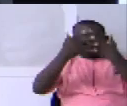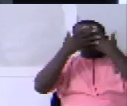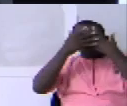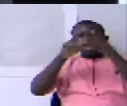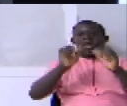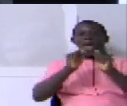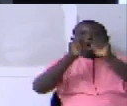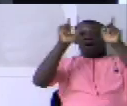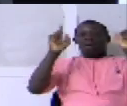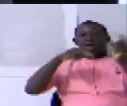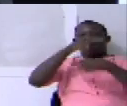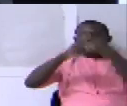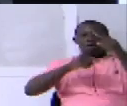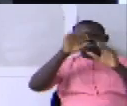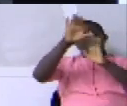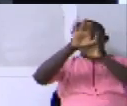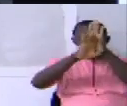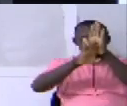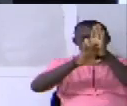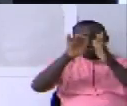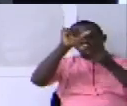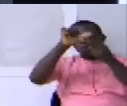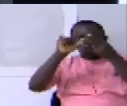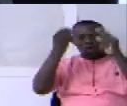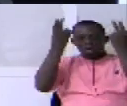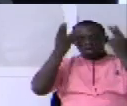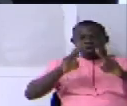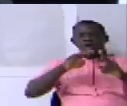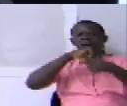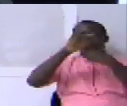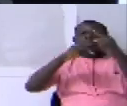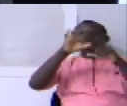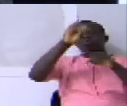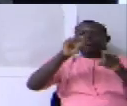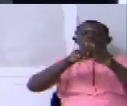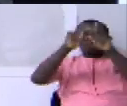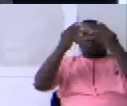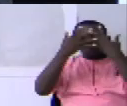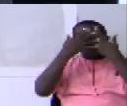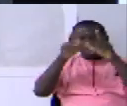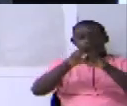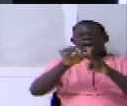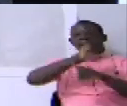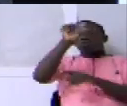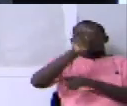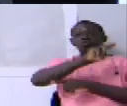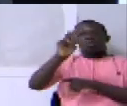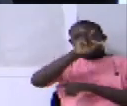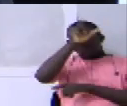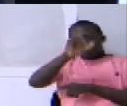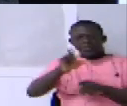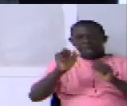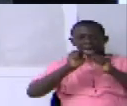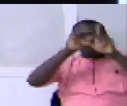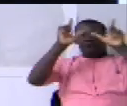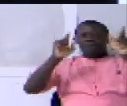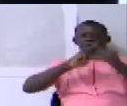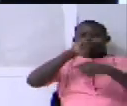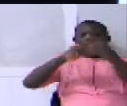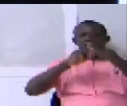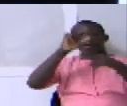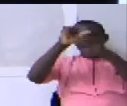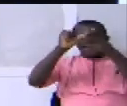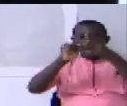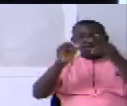the constitutional provisions dealing with the prison. No one is aware of the Act, and I don't know